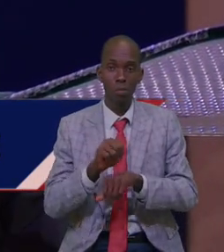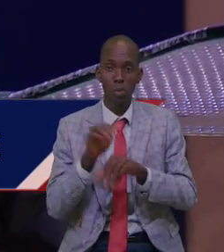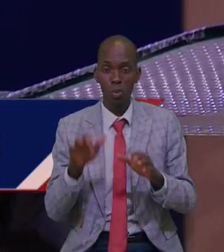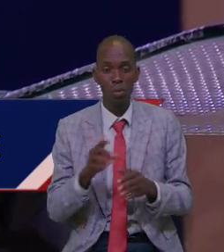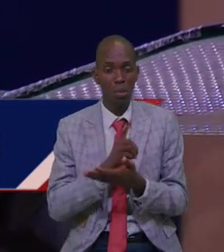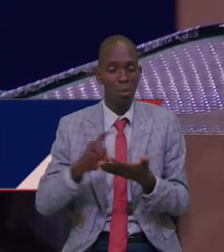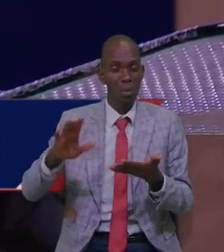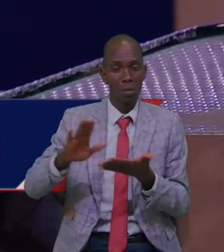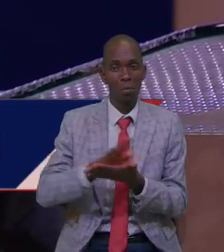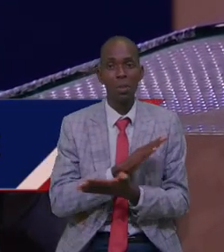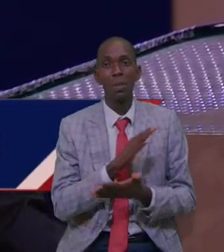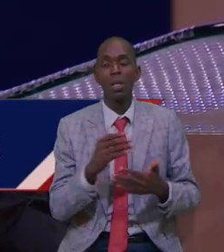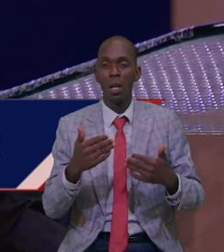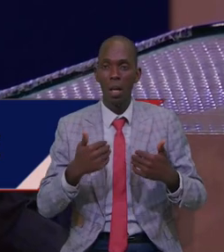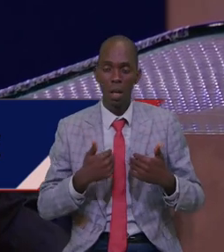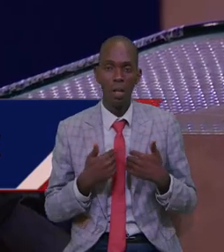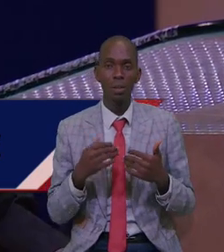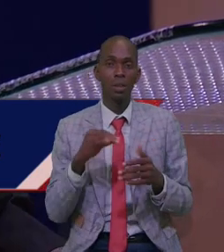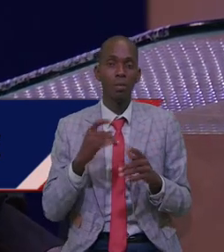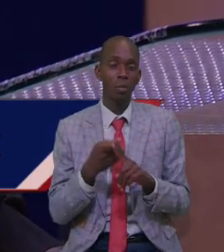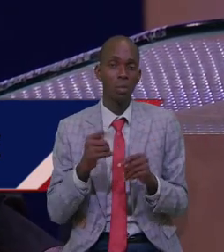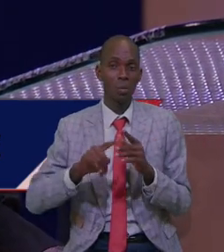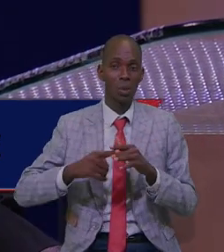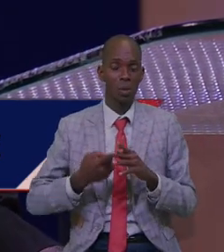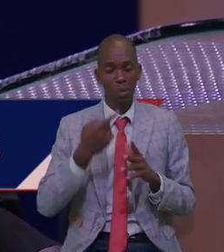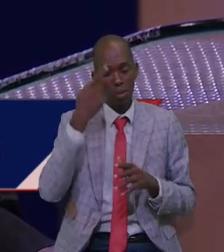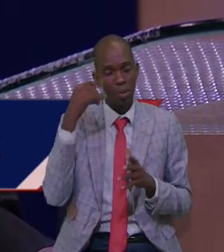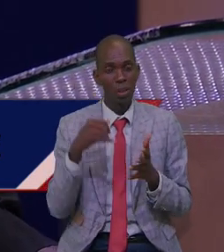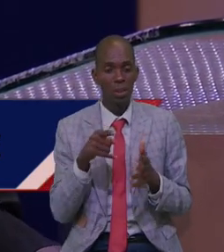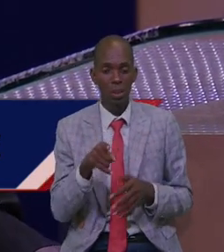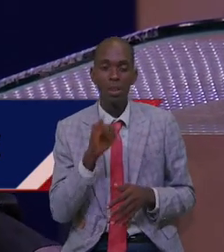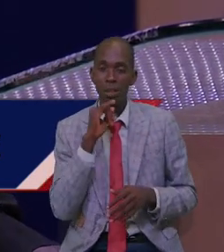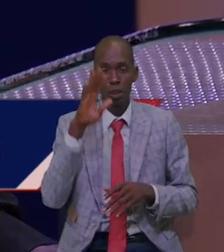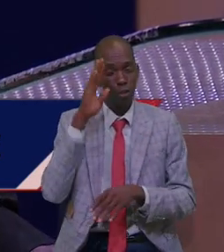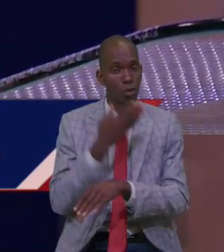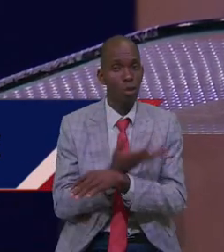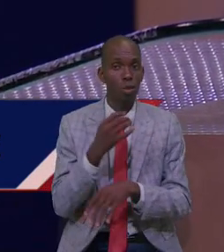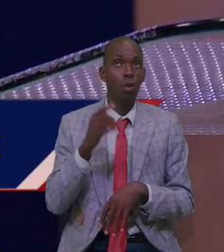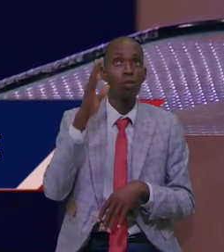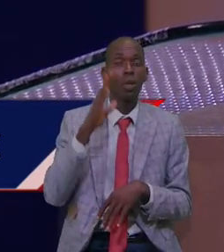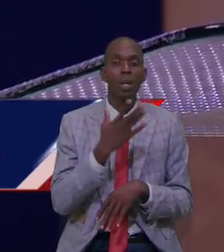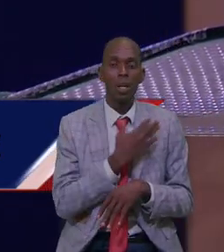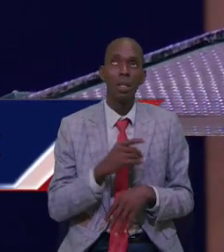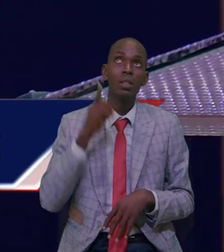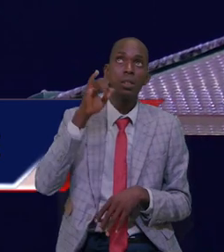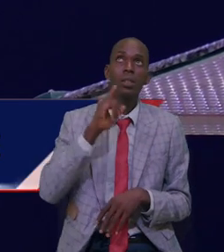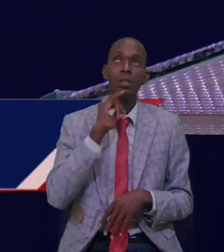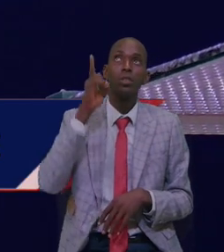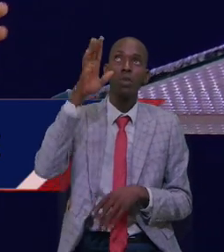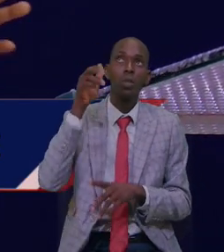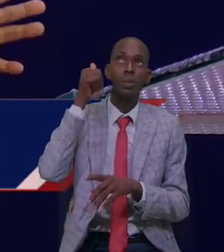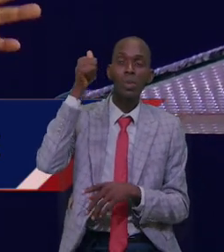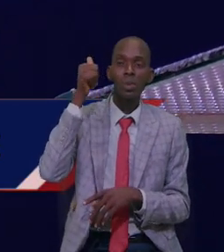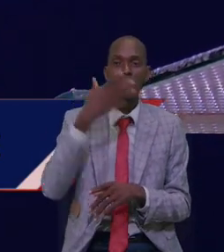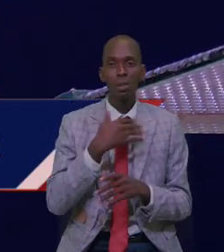he has his deity because he's the Son of God and he is God himself. That's why he